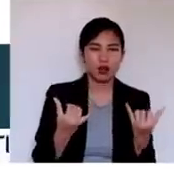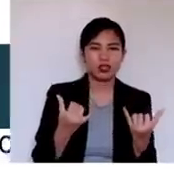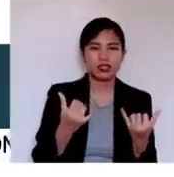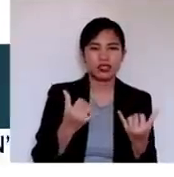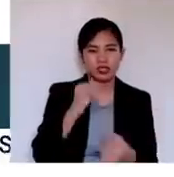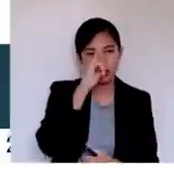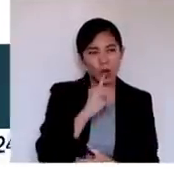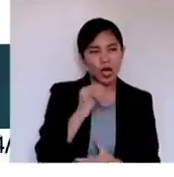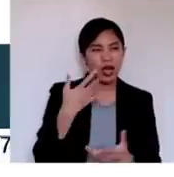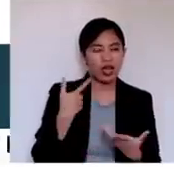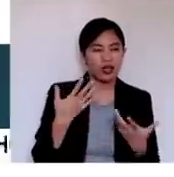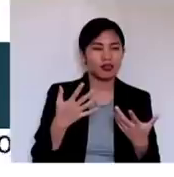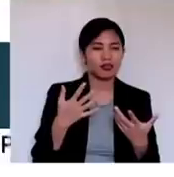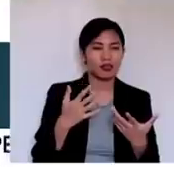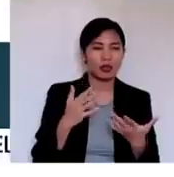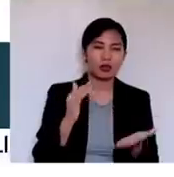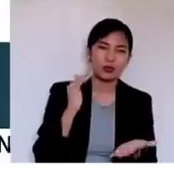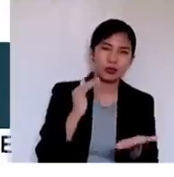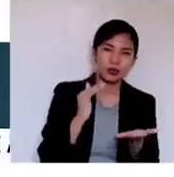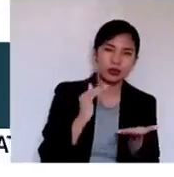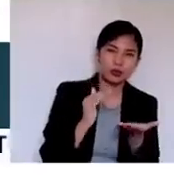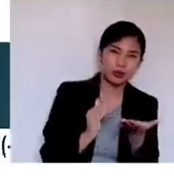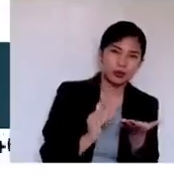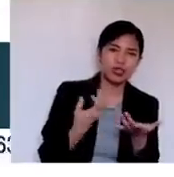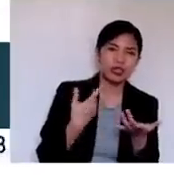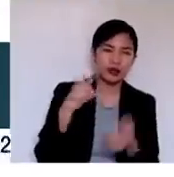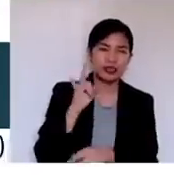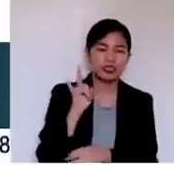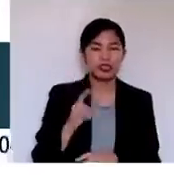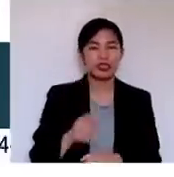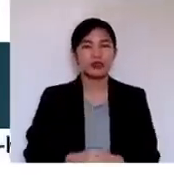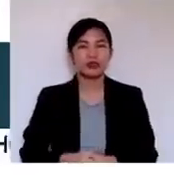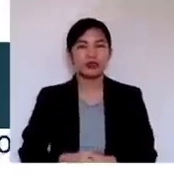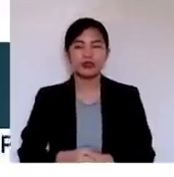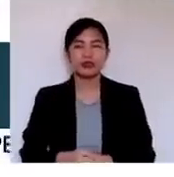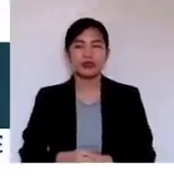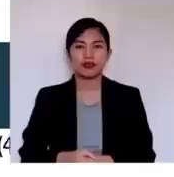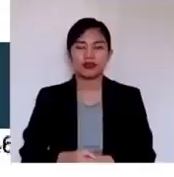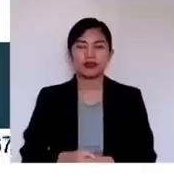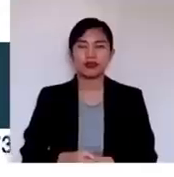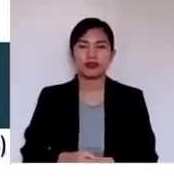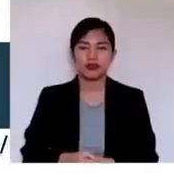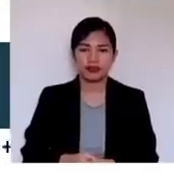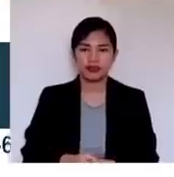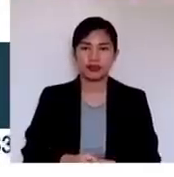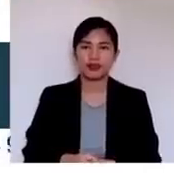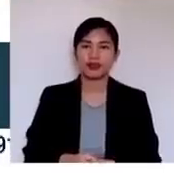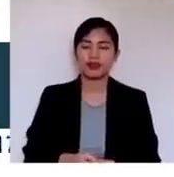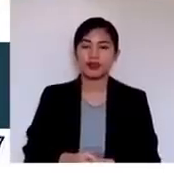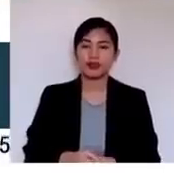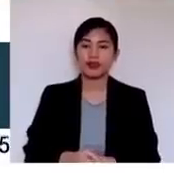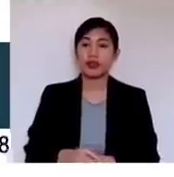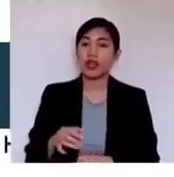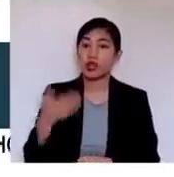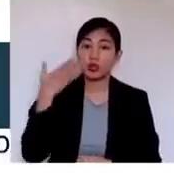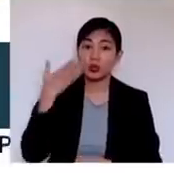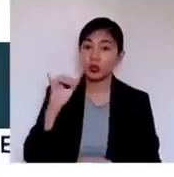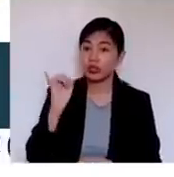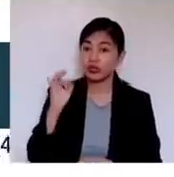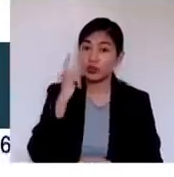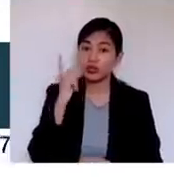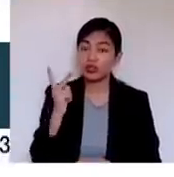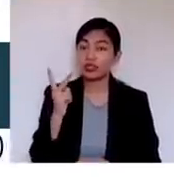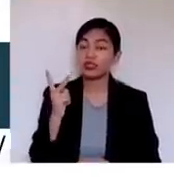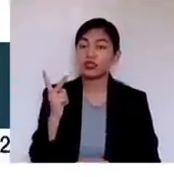Well, he will definitely get a shot in the arm if this ESA thing takes off. I don't know if you've seen ESA, but there's a lot